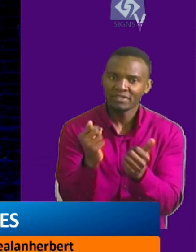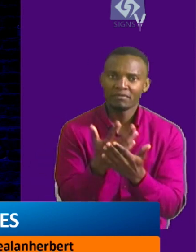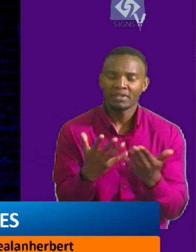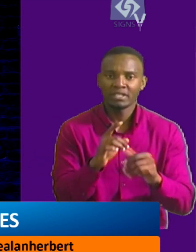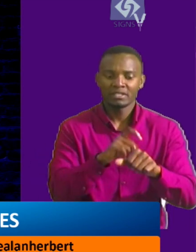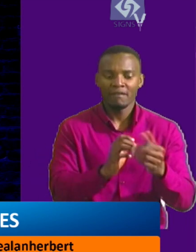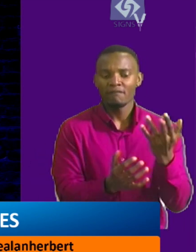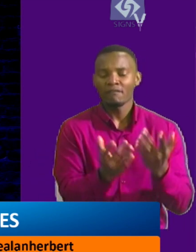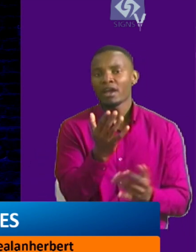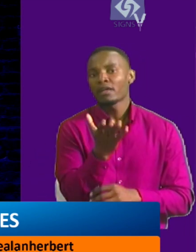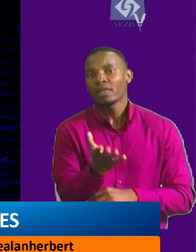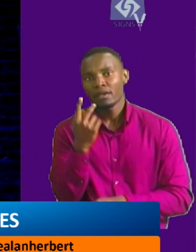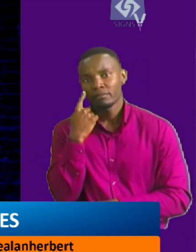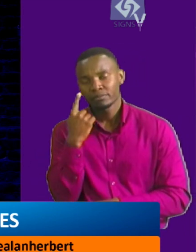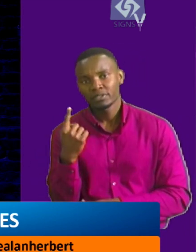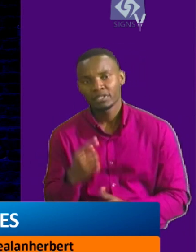to the story.